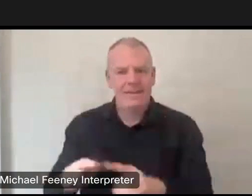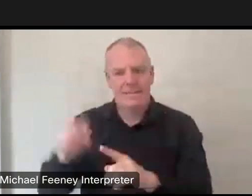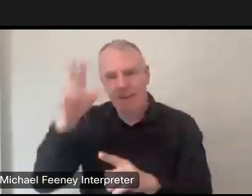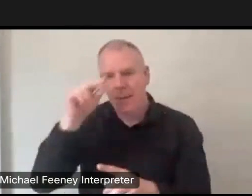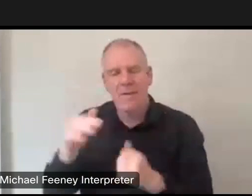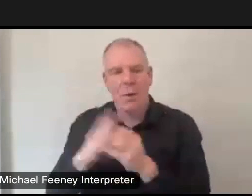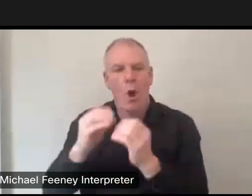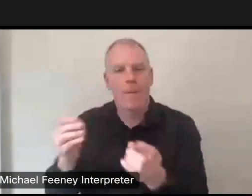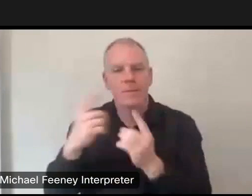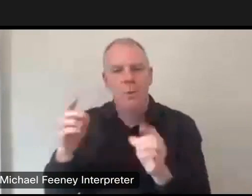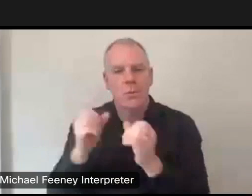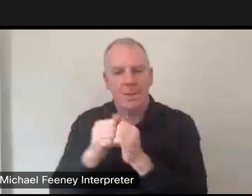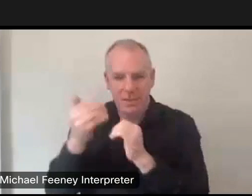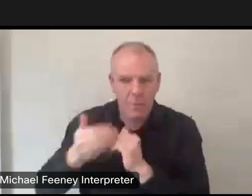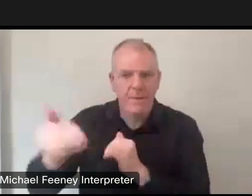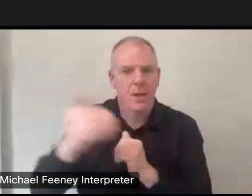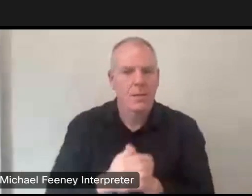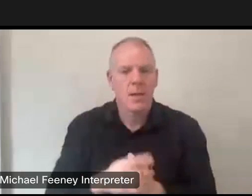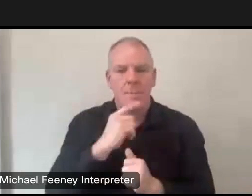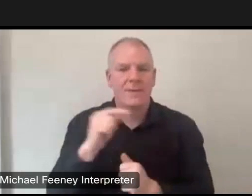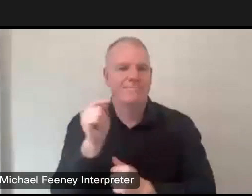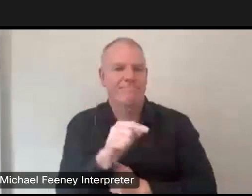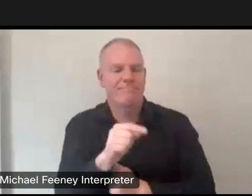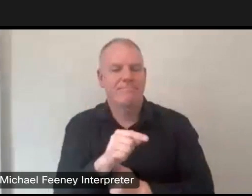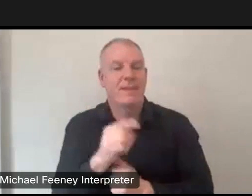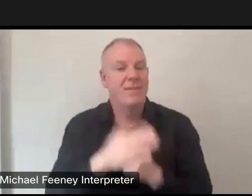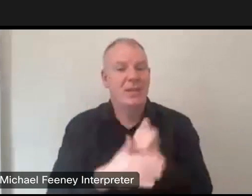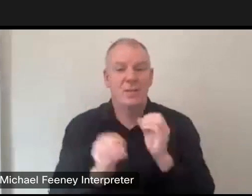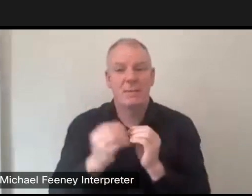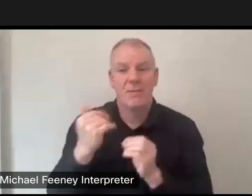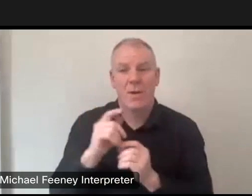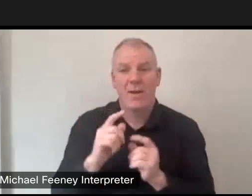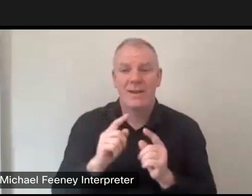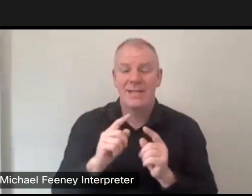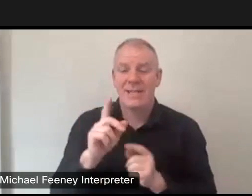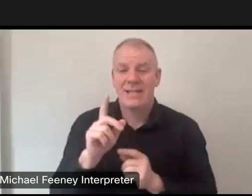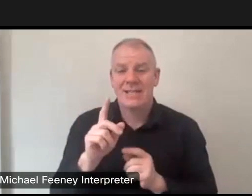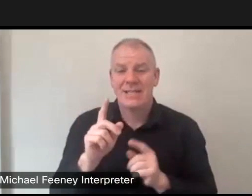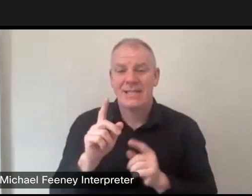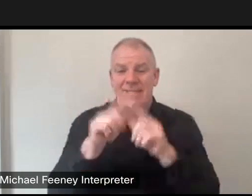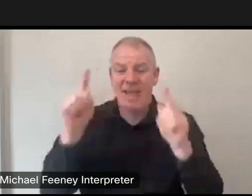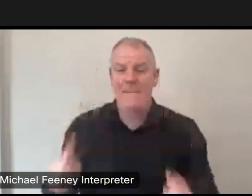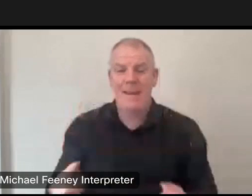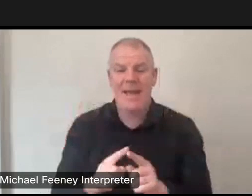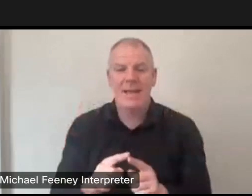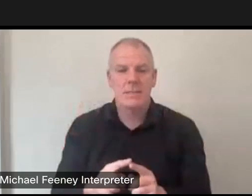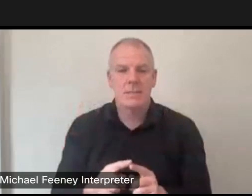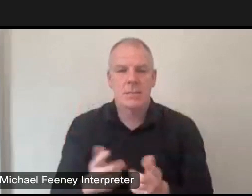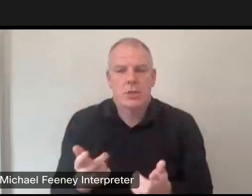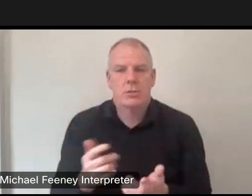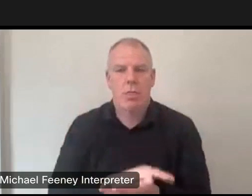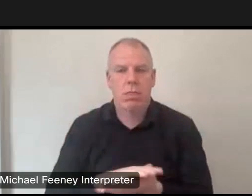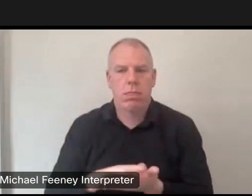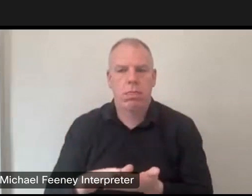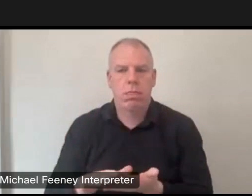meetings going forward. But as I said earlier, you know, templates can be cold, send them out to a patient. So we really want